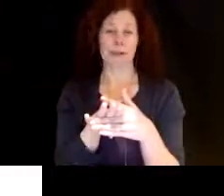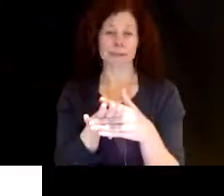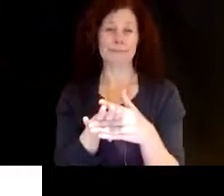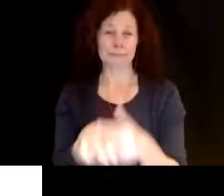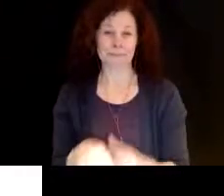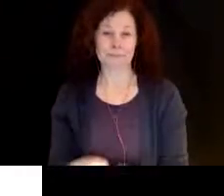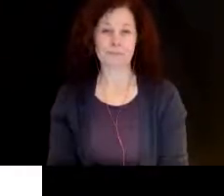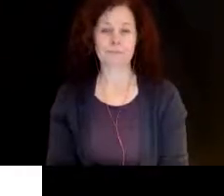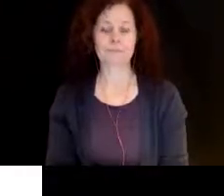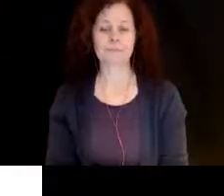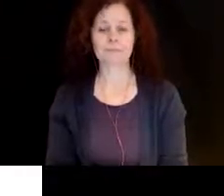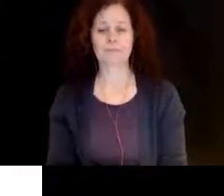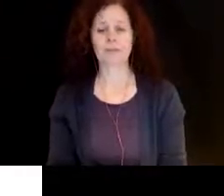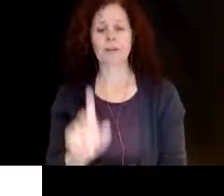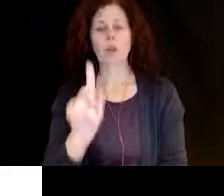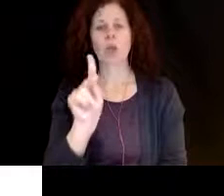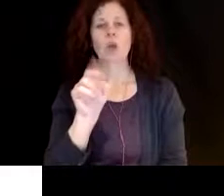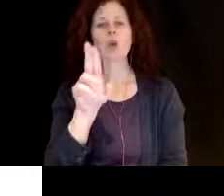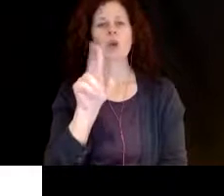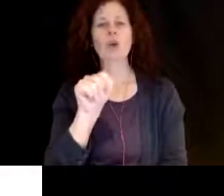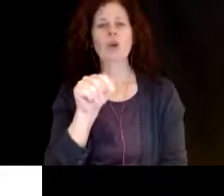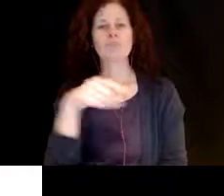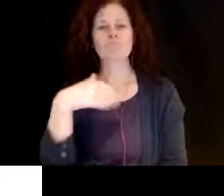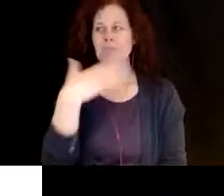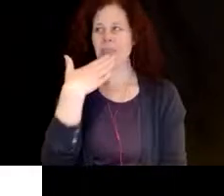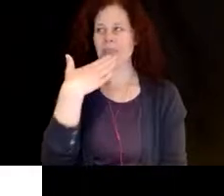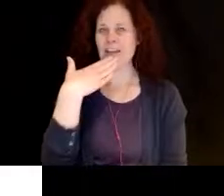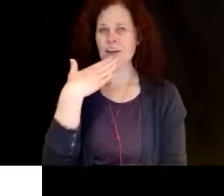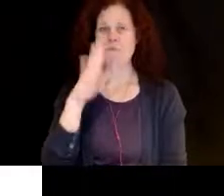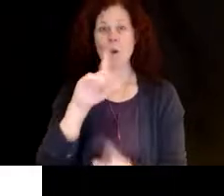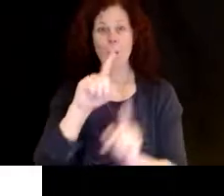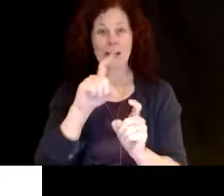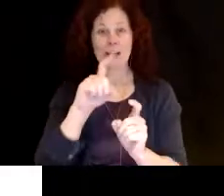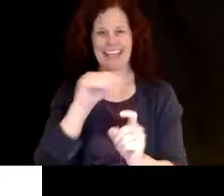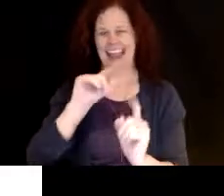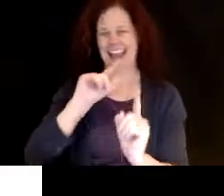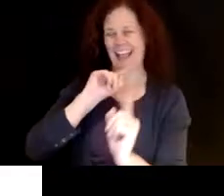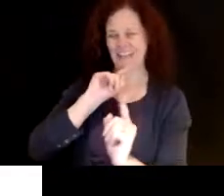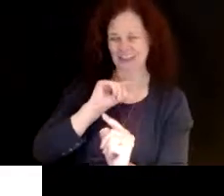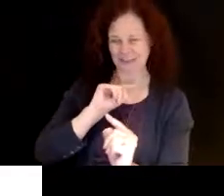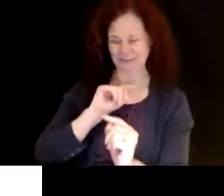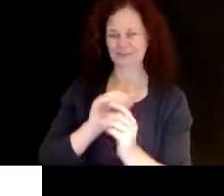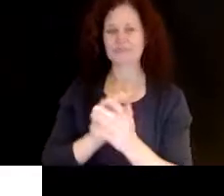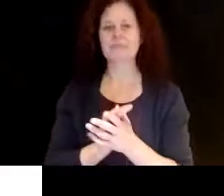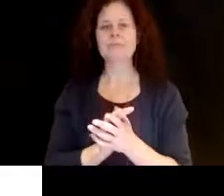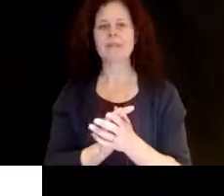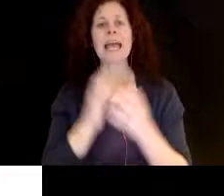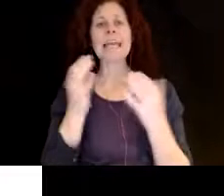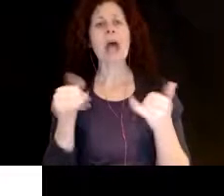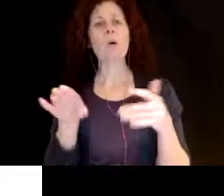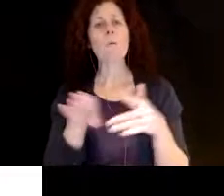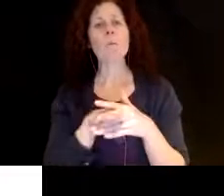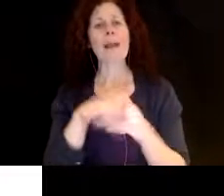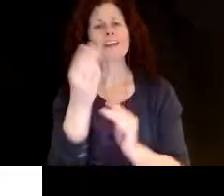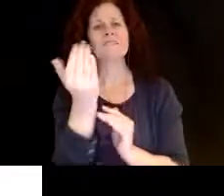Thank you all for asking questions, and thank you all for answering questions. We're going to move to a 15-minute break